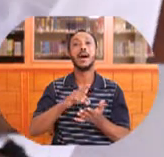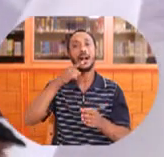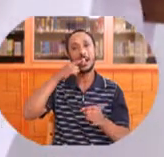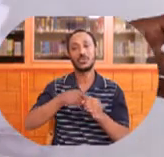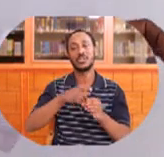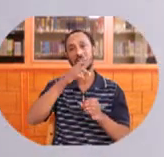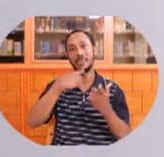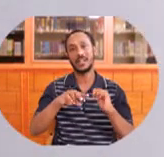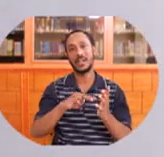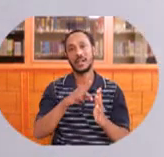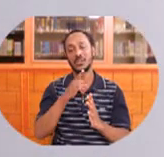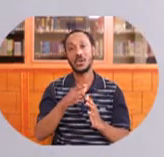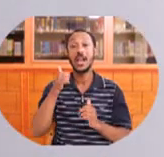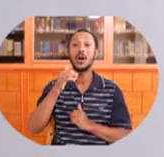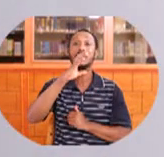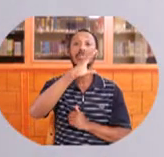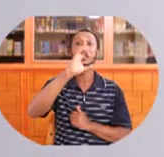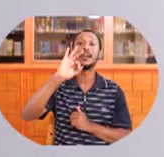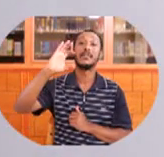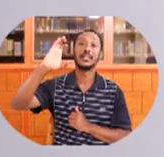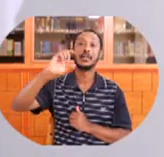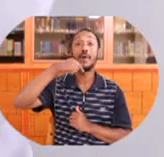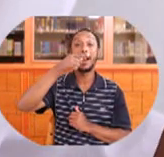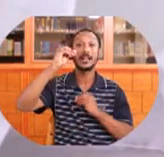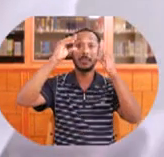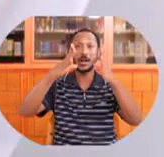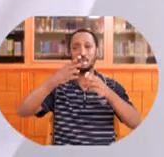The other one is chlorofluorocarbons.